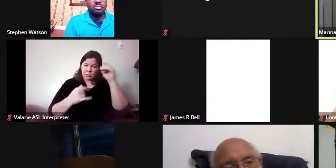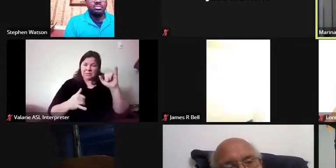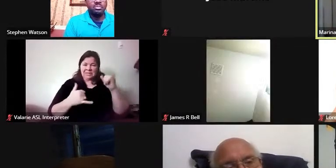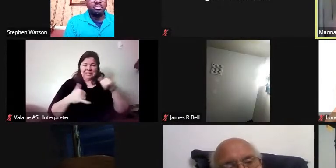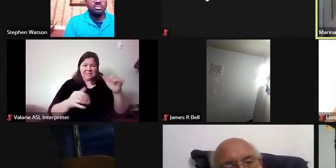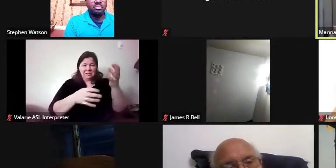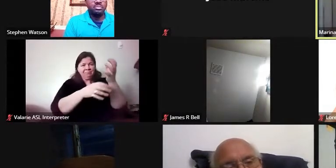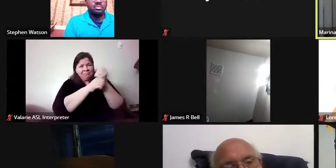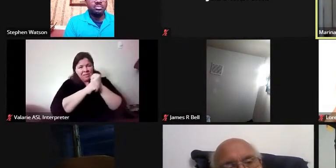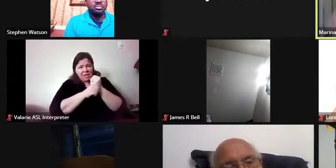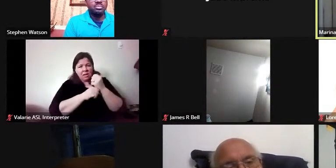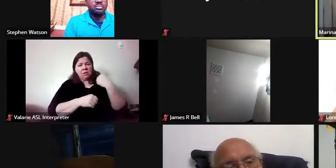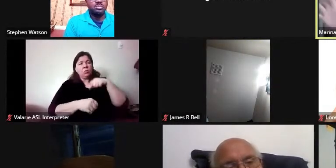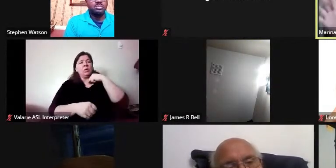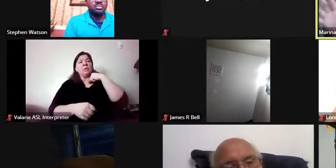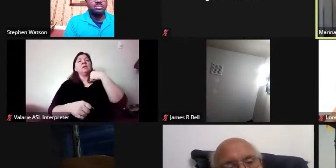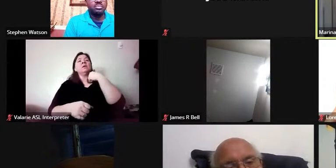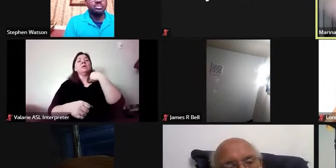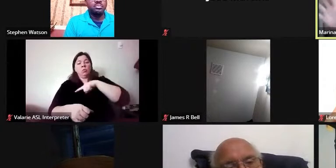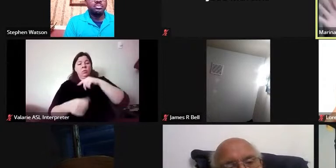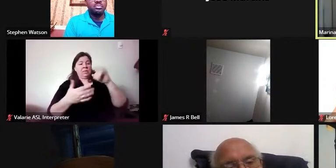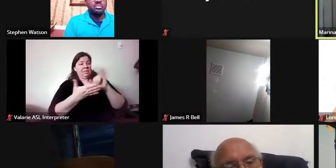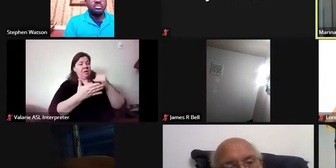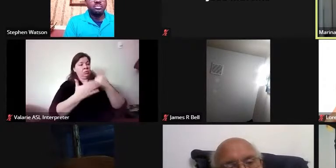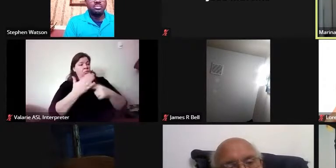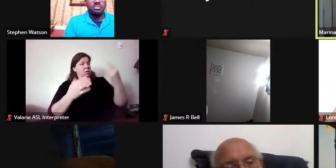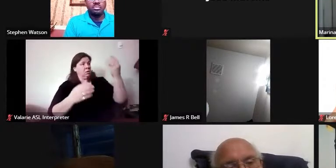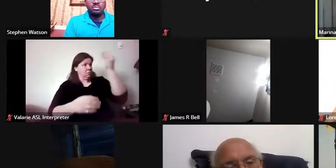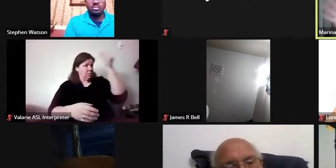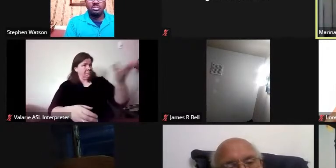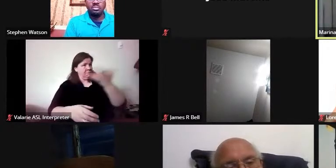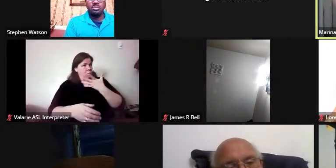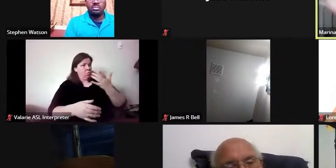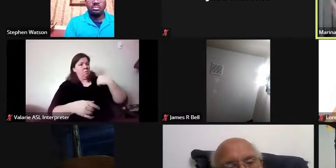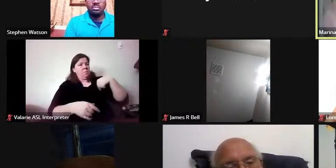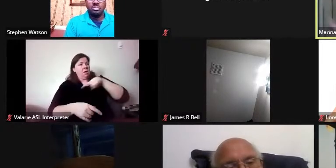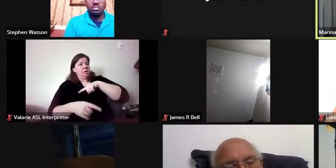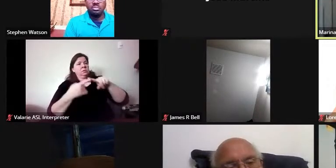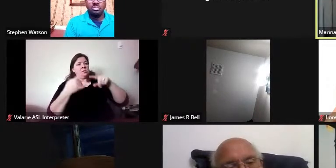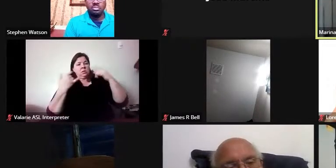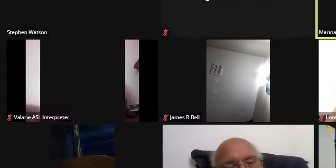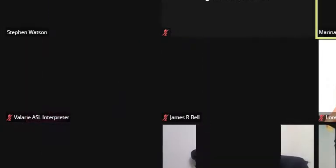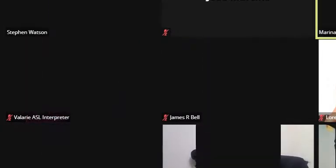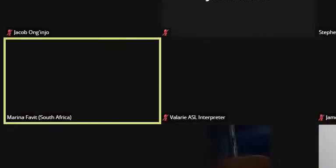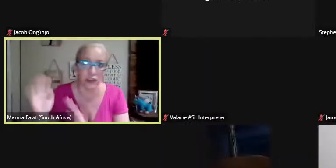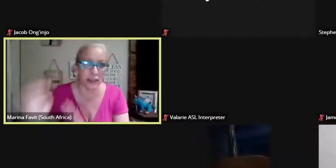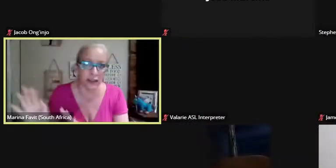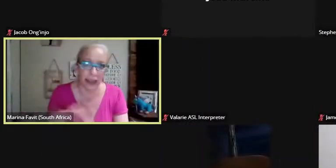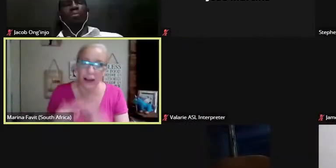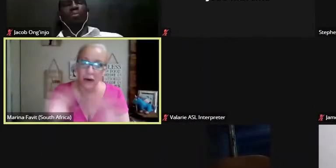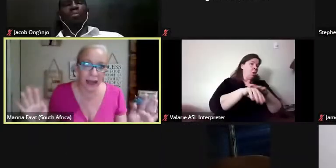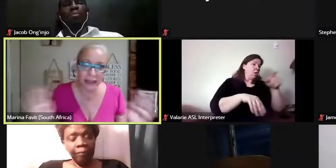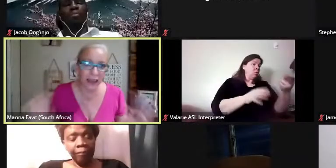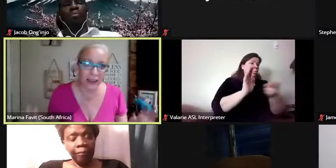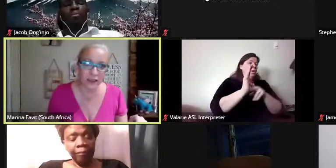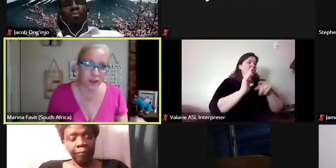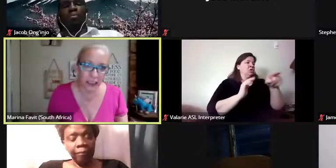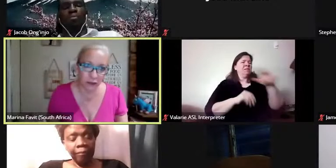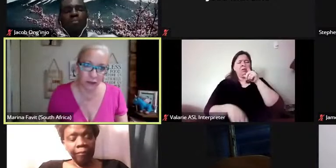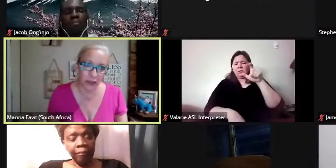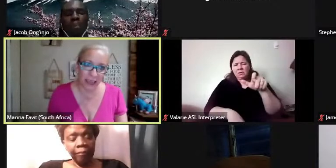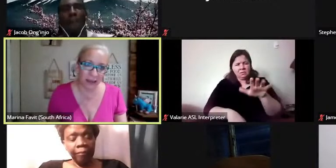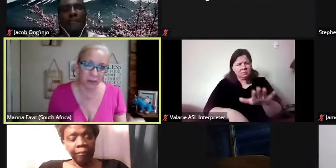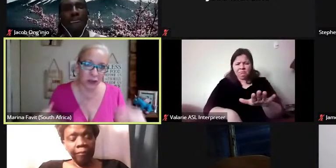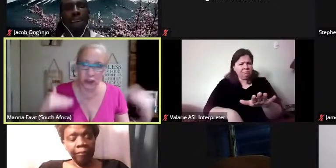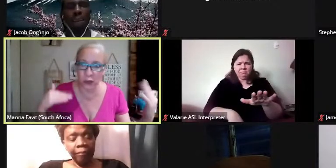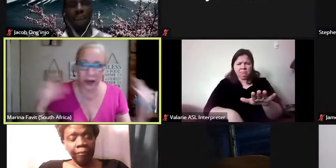told to now. So there's no need to go onto the onpassive.com website, go onto the Academy and register there. Right now, there's